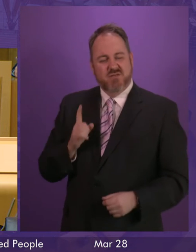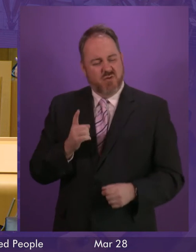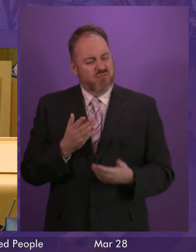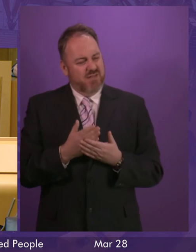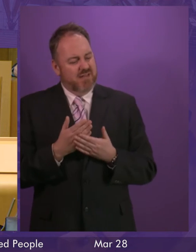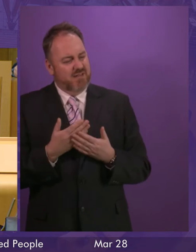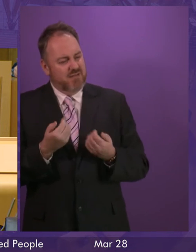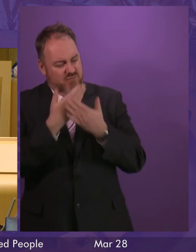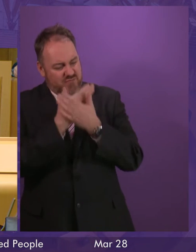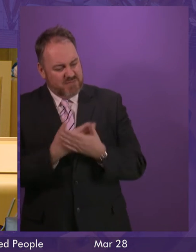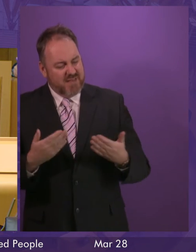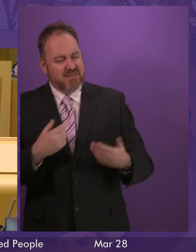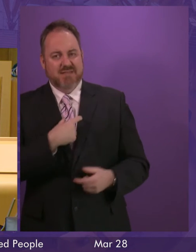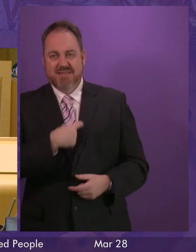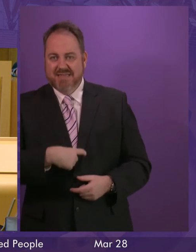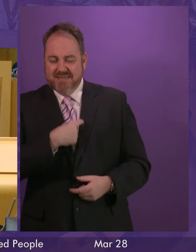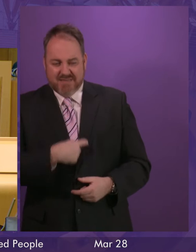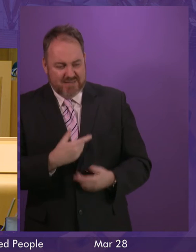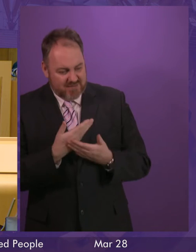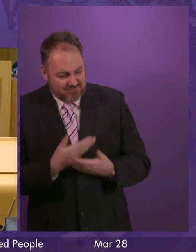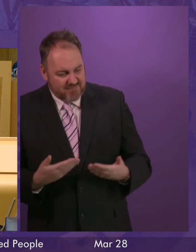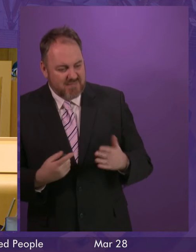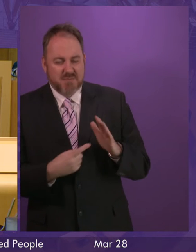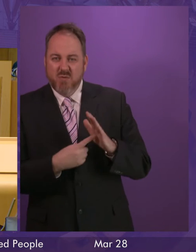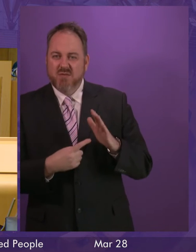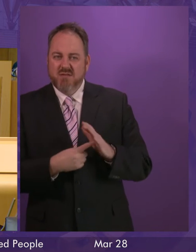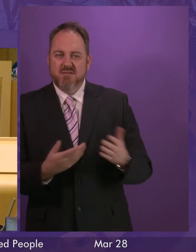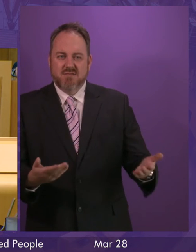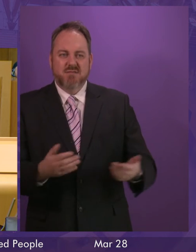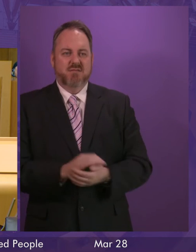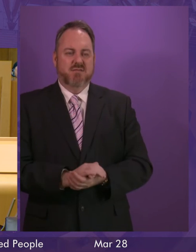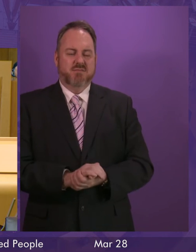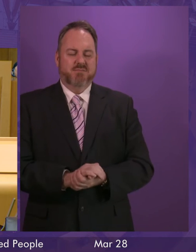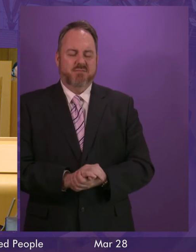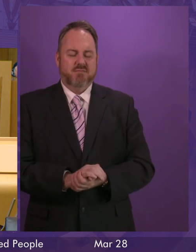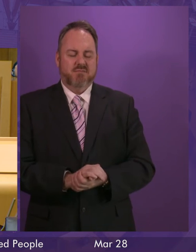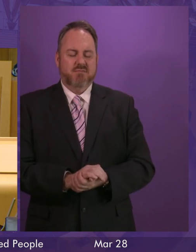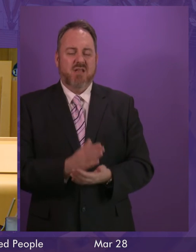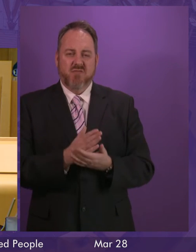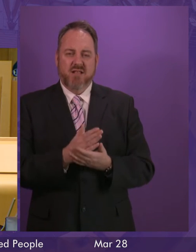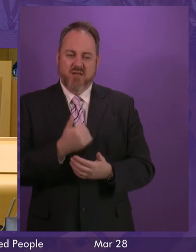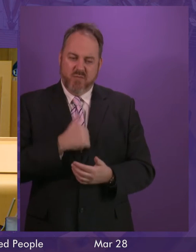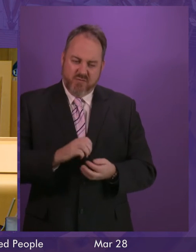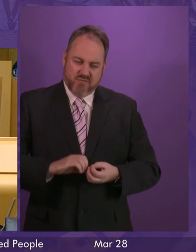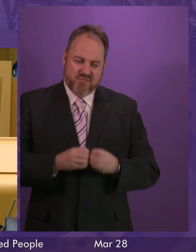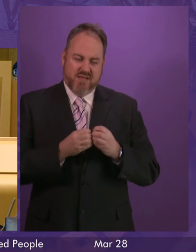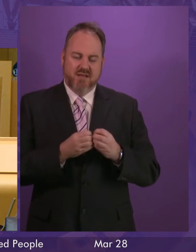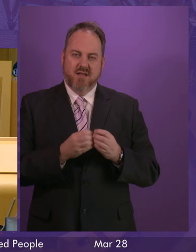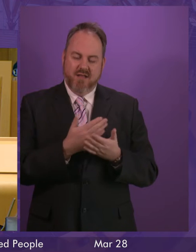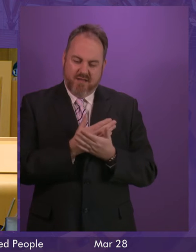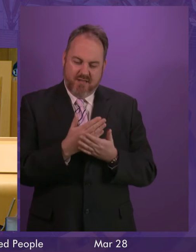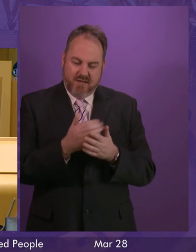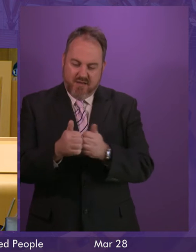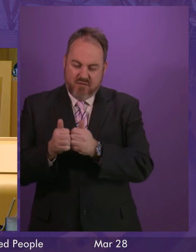welcome the Minister's commitment to work with people with disabilities and their representative organisations to build a clear consensus around